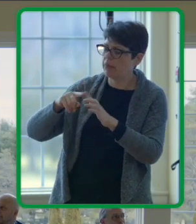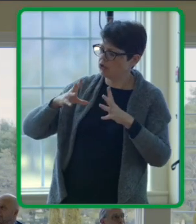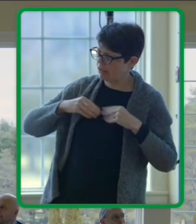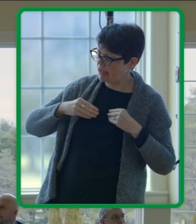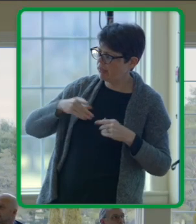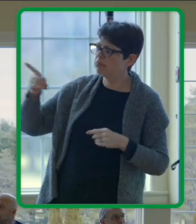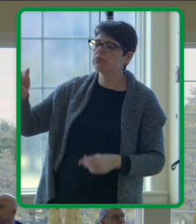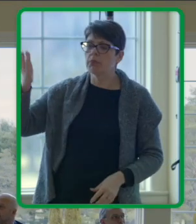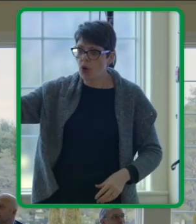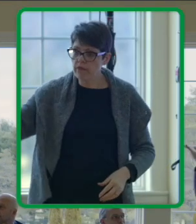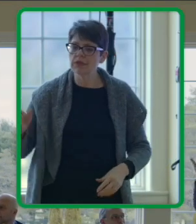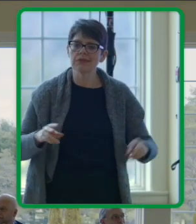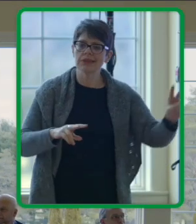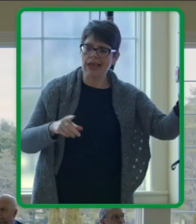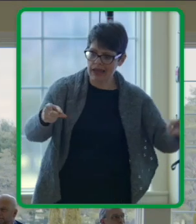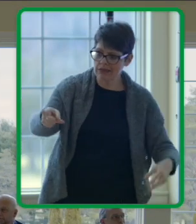I have a motion. Do I have a second?